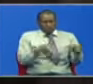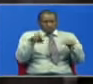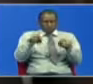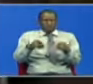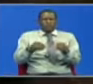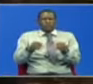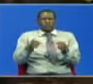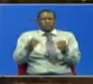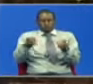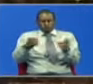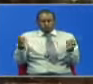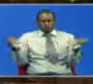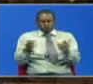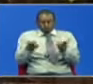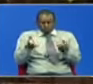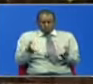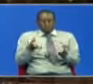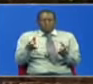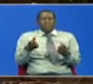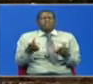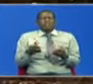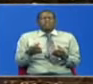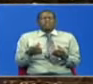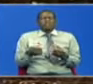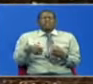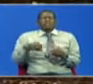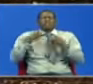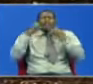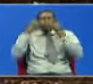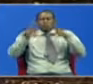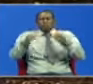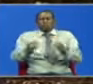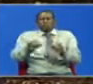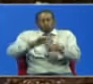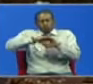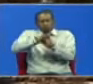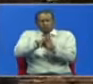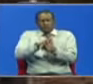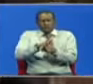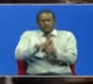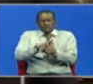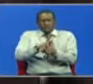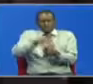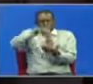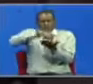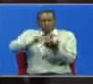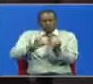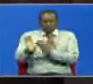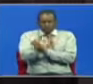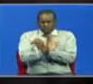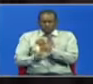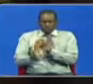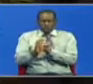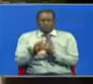today, this update on coronavirus status in the country.